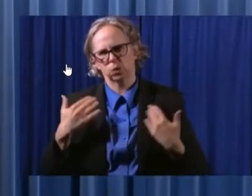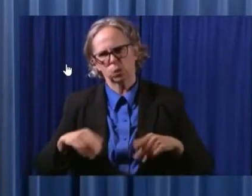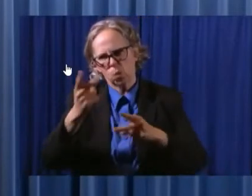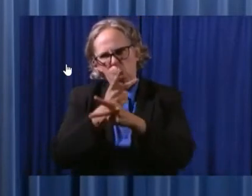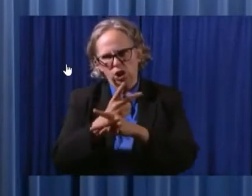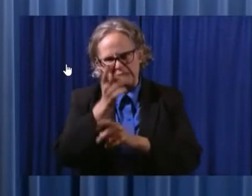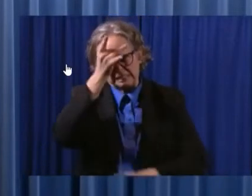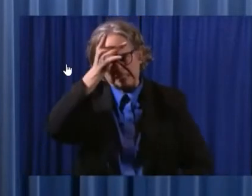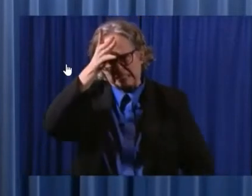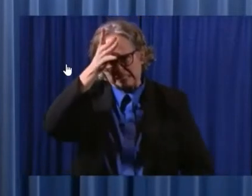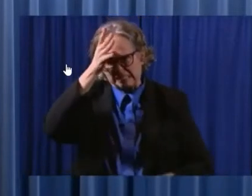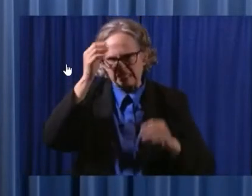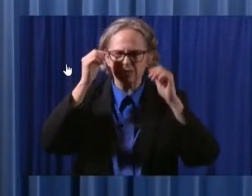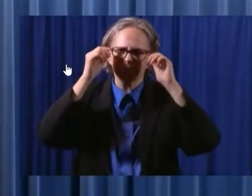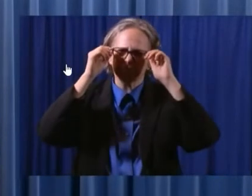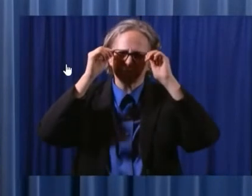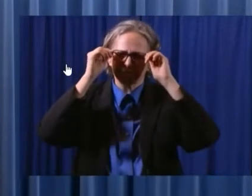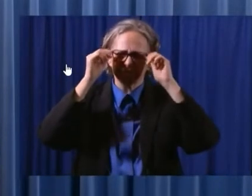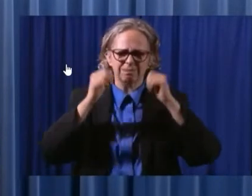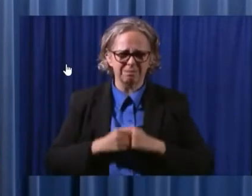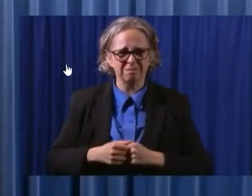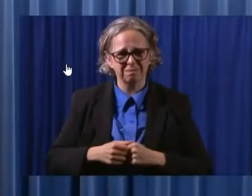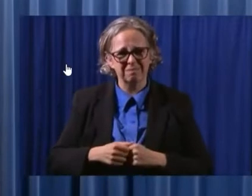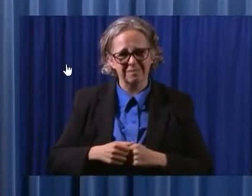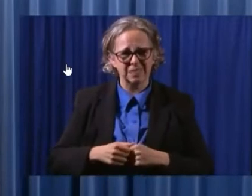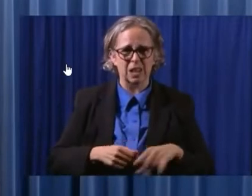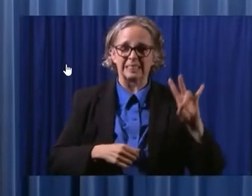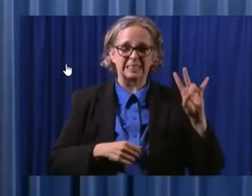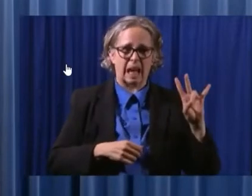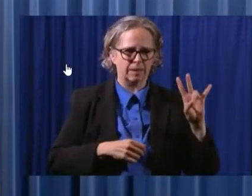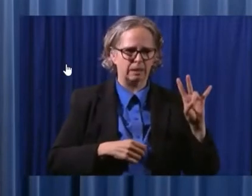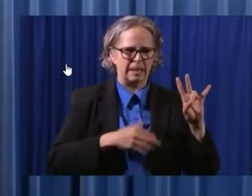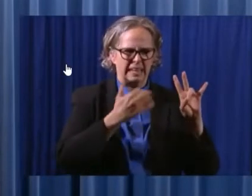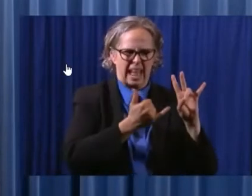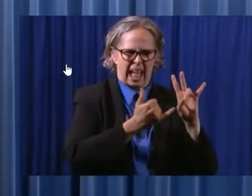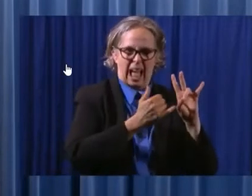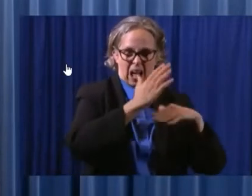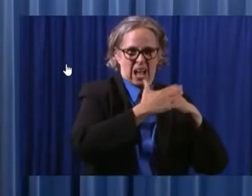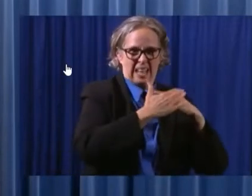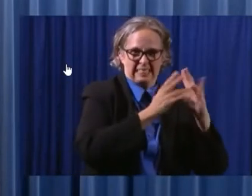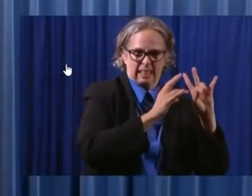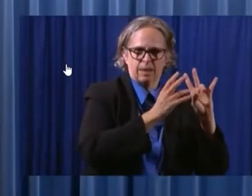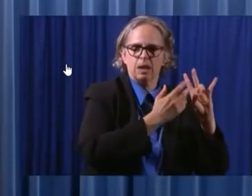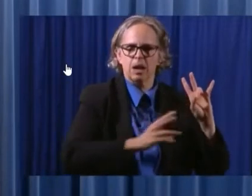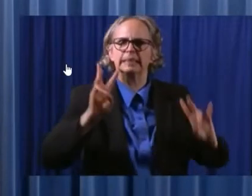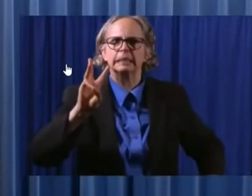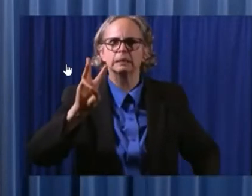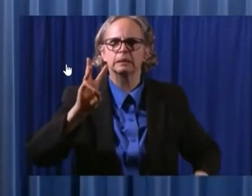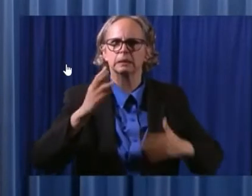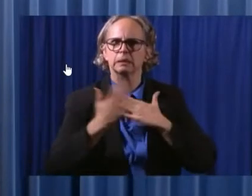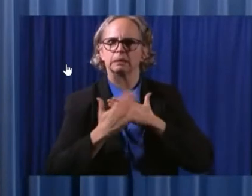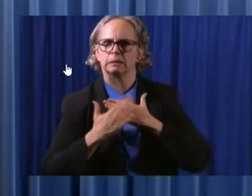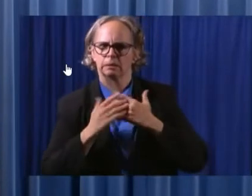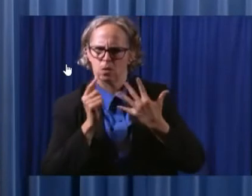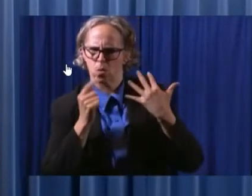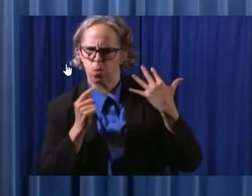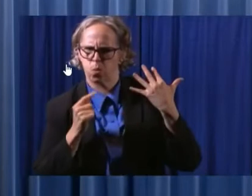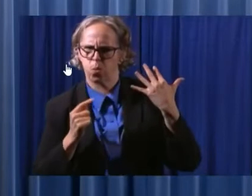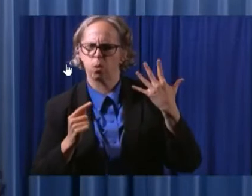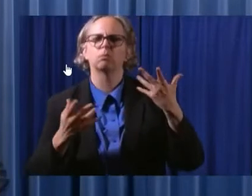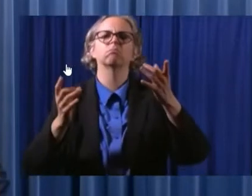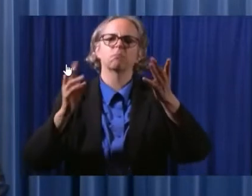a 7th indicator, which would bump it to alert level 4, which is the highest level. Right now, Franklin County has met 5